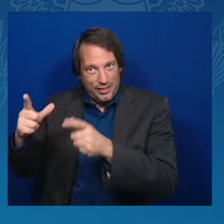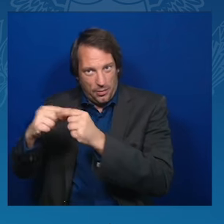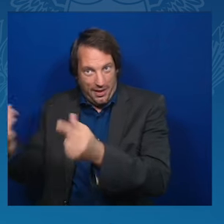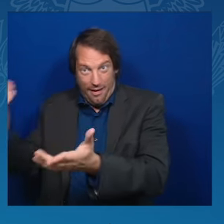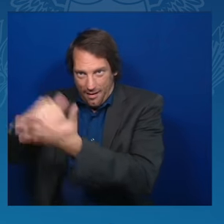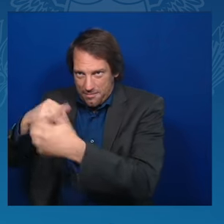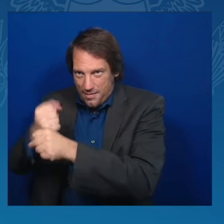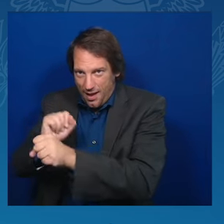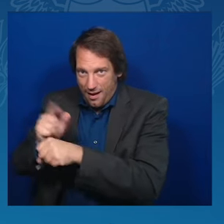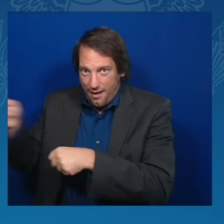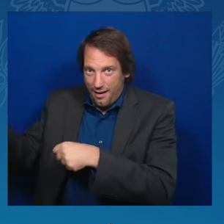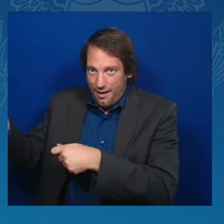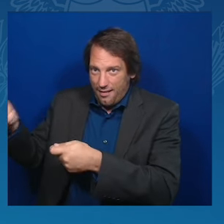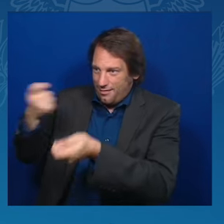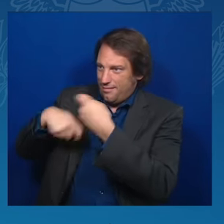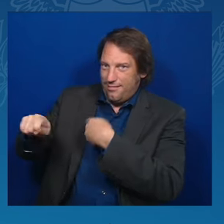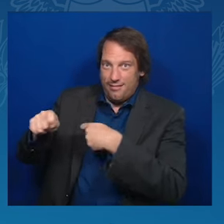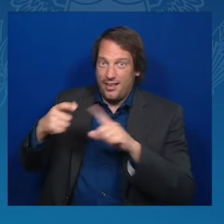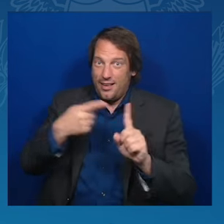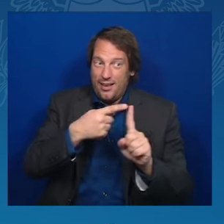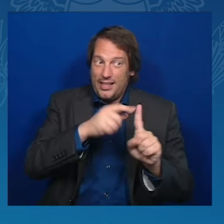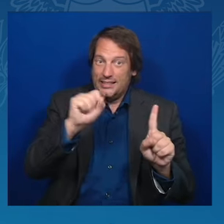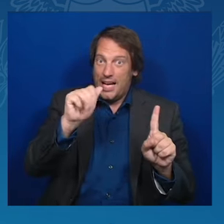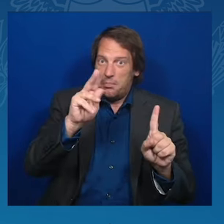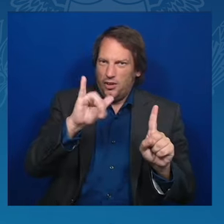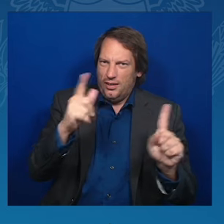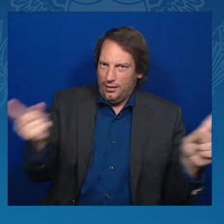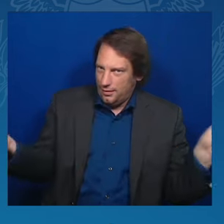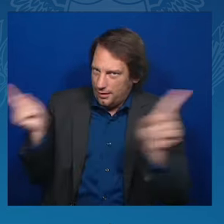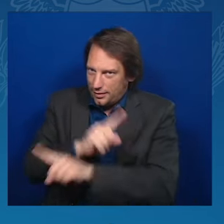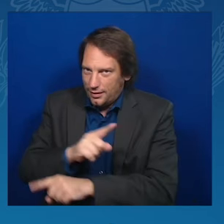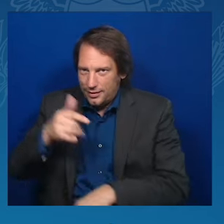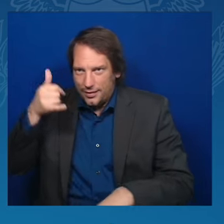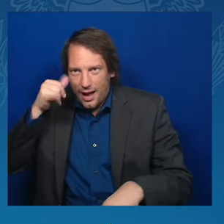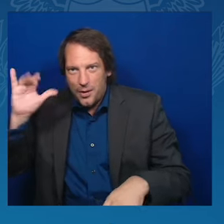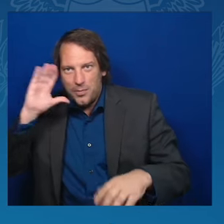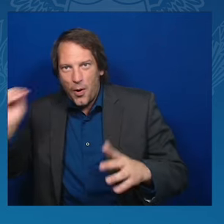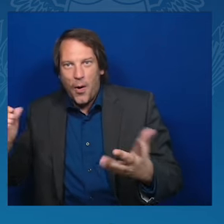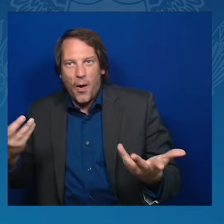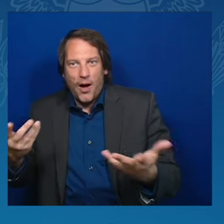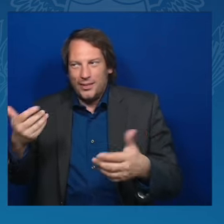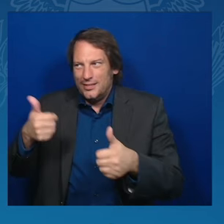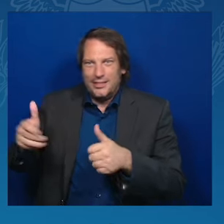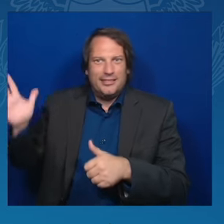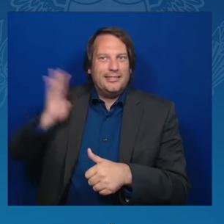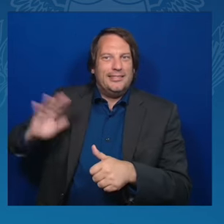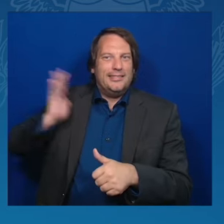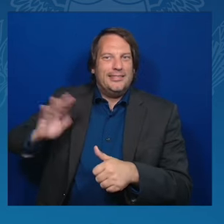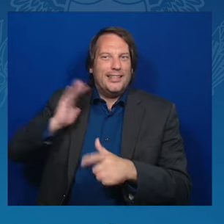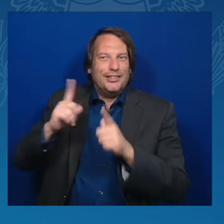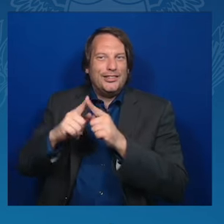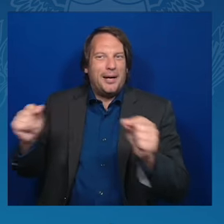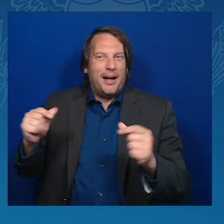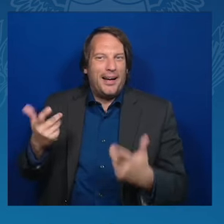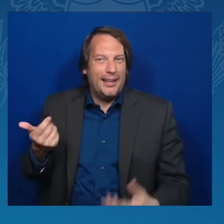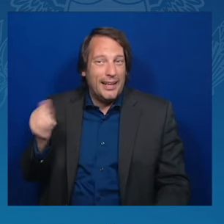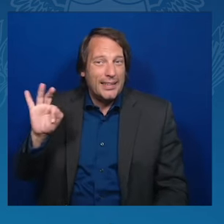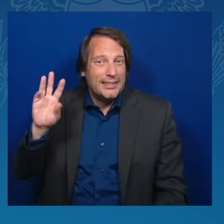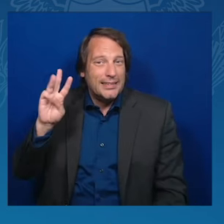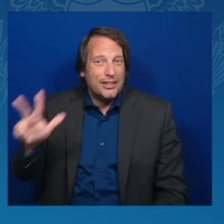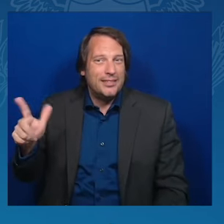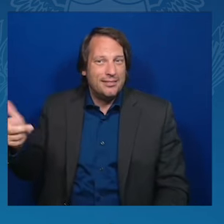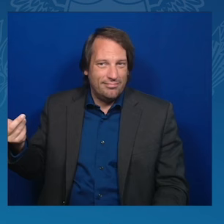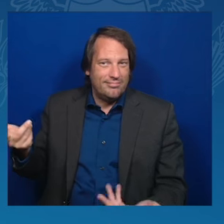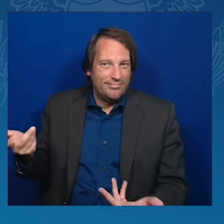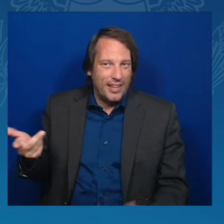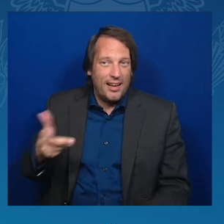named Kishida Fumitaki was posted in New York City and brought along his then six-year-old son,